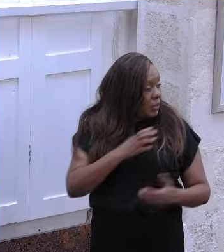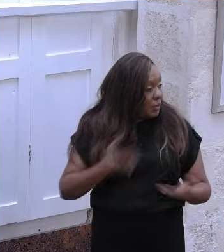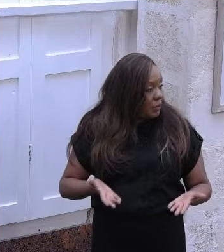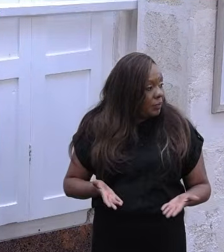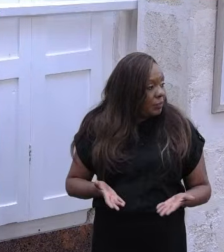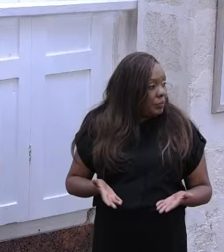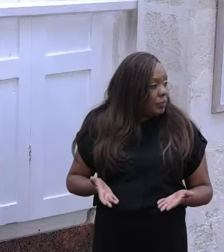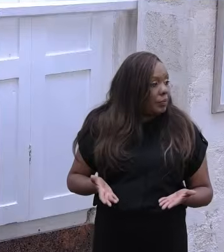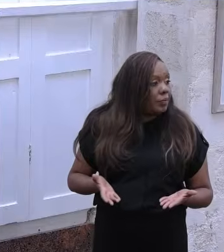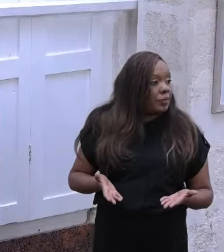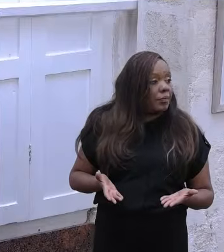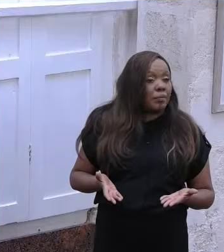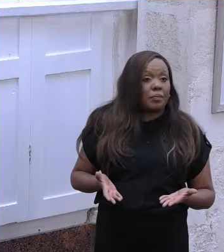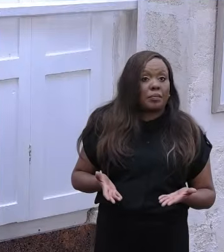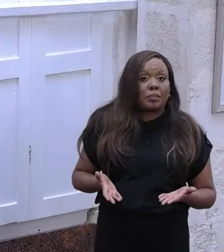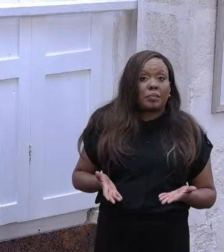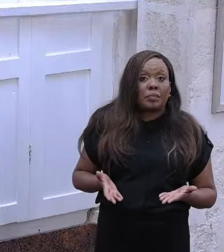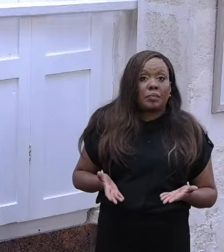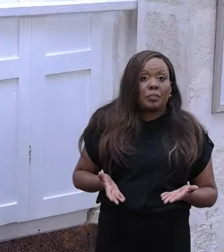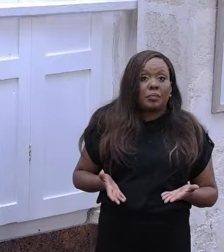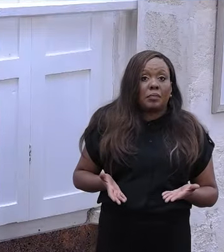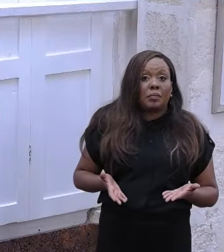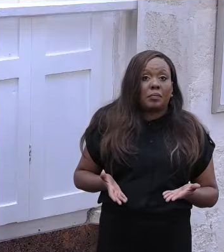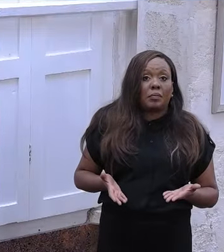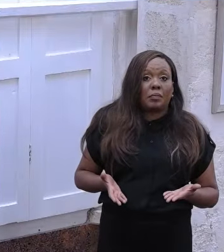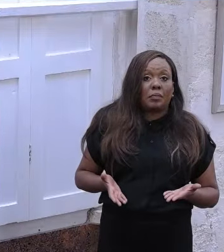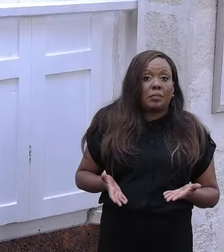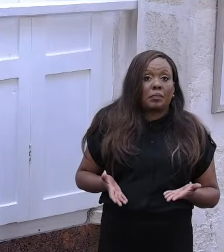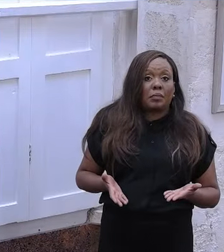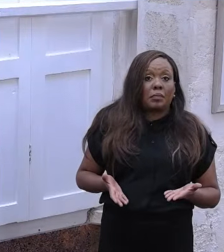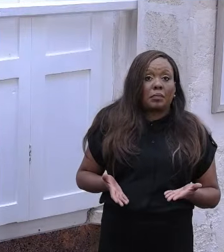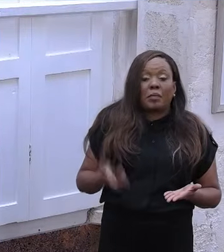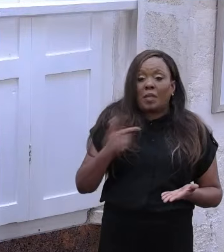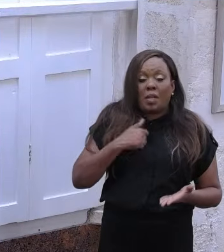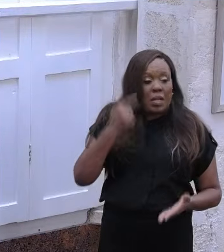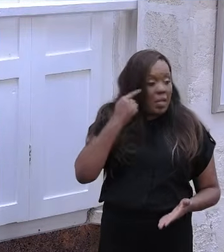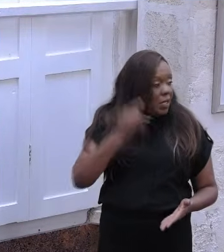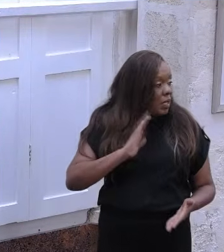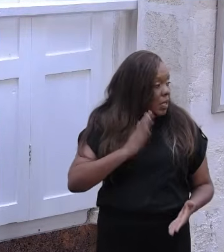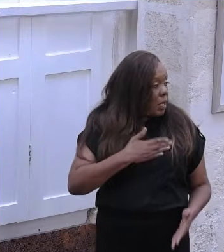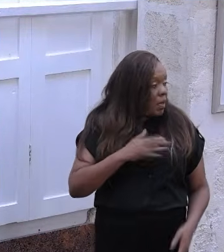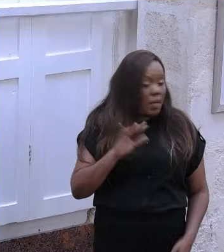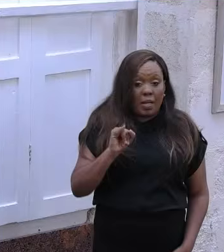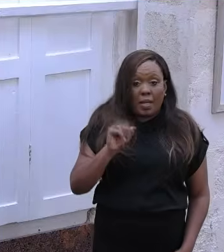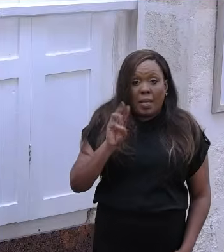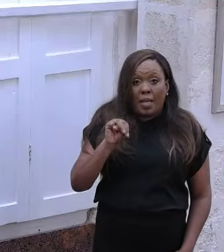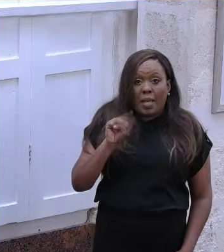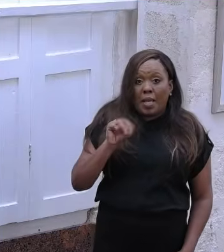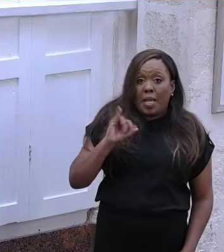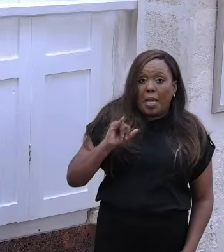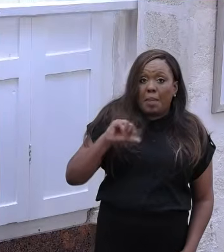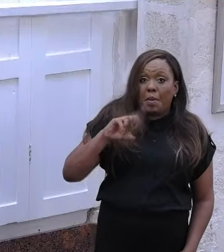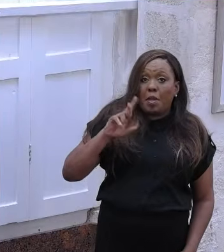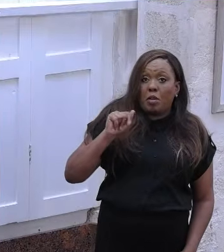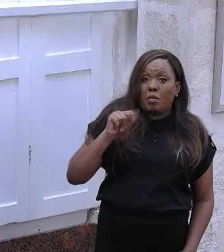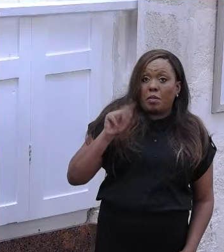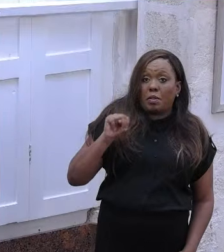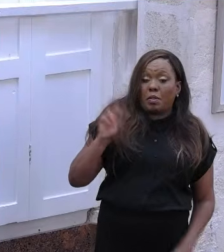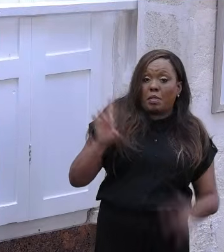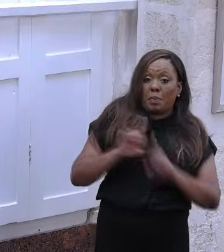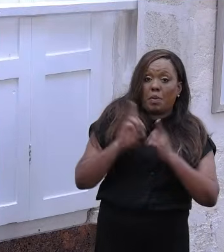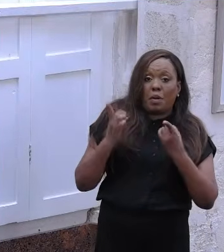found the Immigration Department to be world class, in fact to lead most other countries in the world.